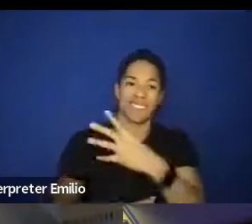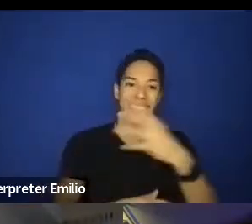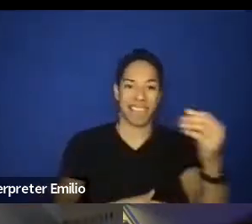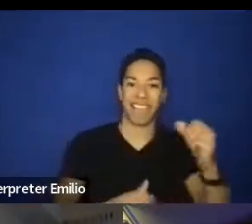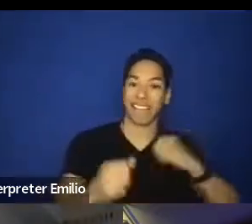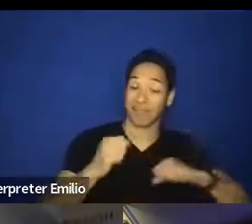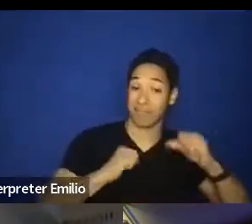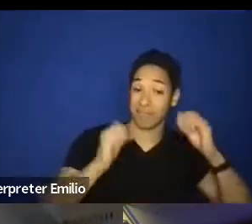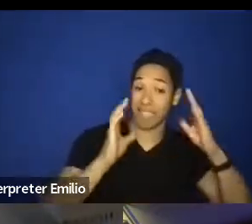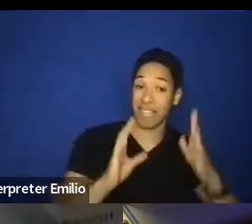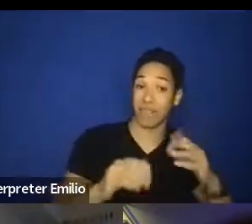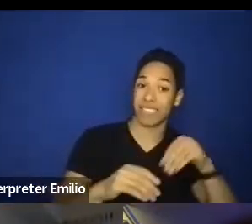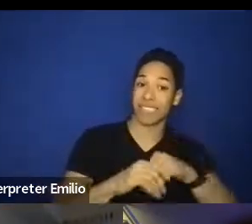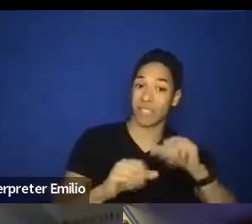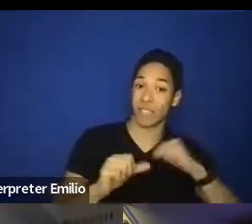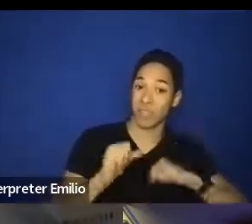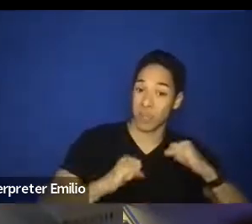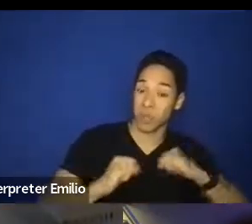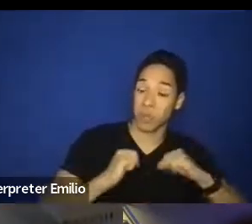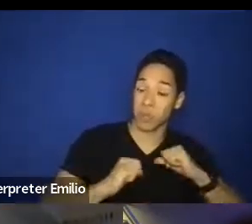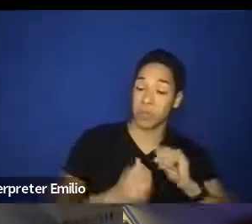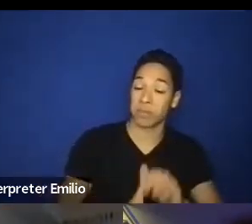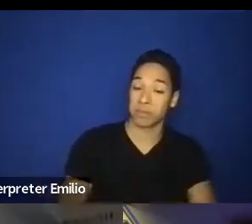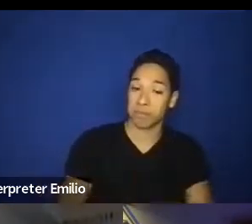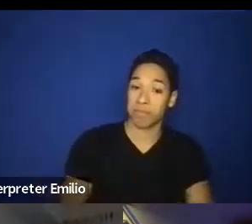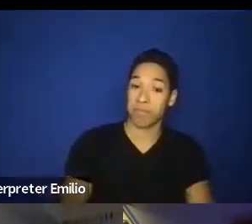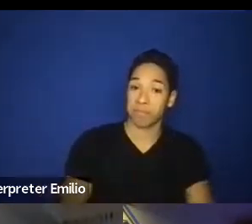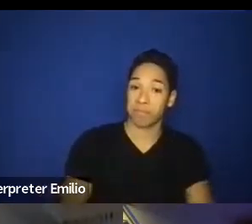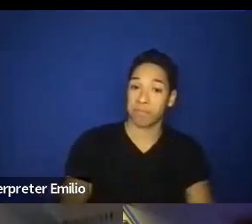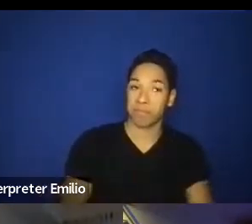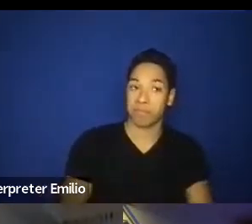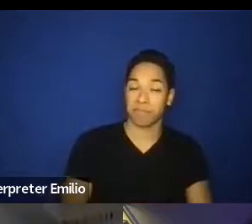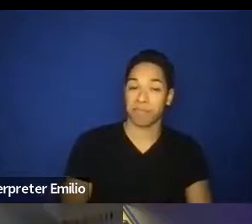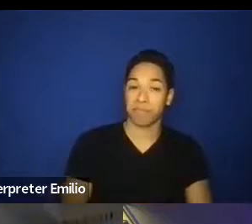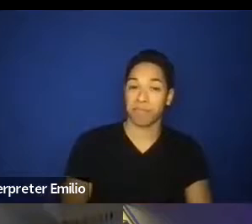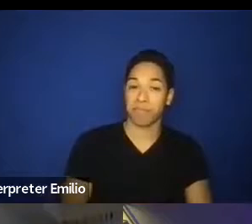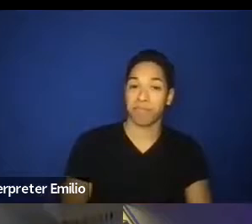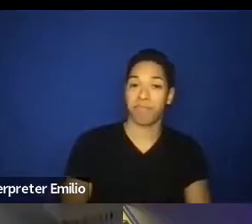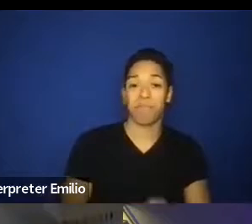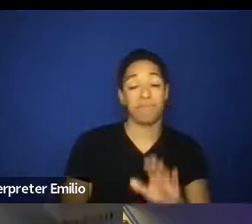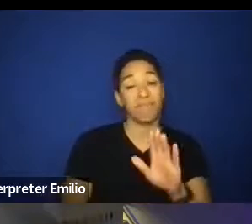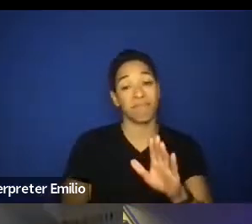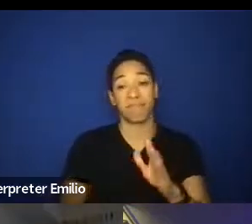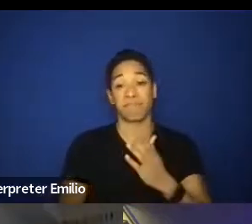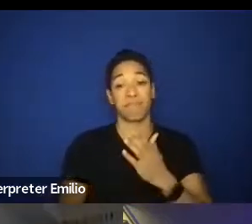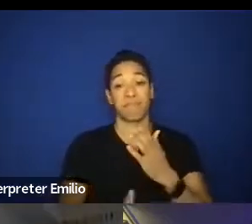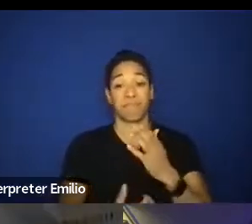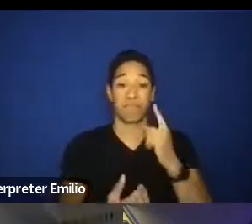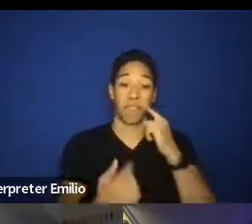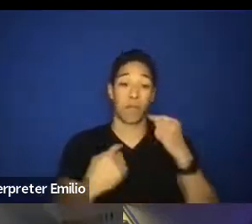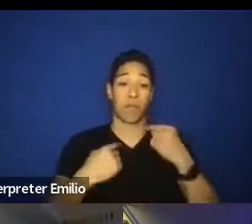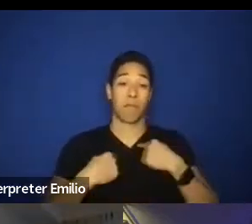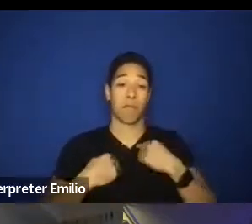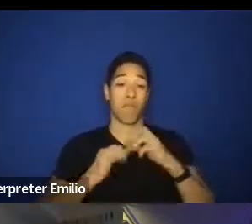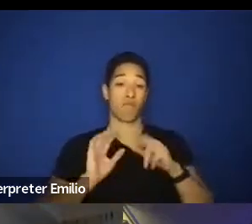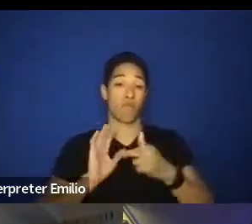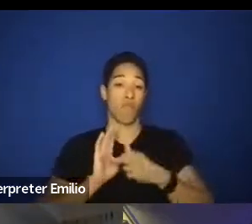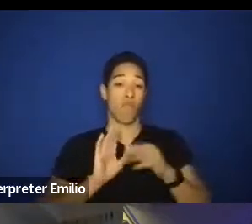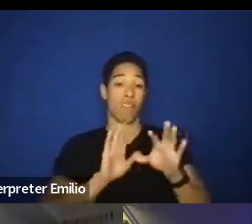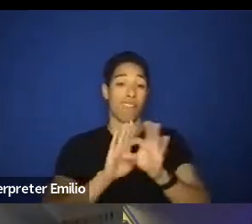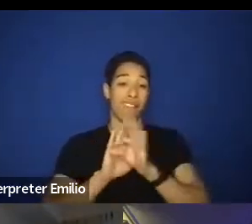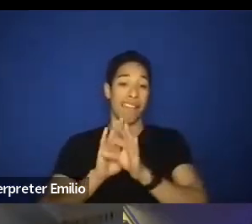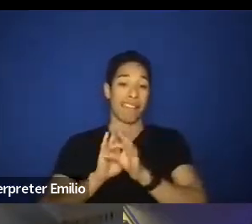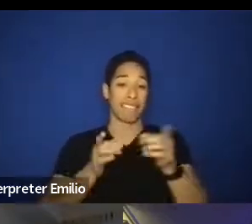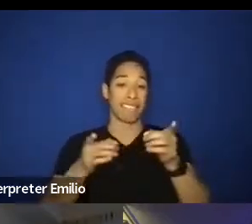playing in this production. So I think it's from the point of view of the casting director, is always